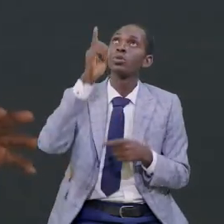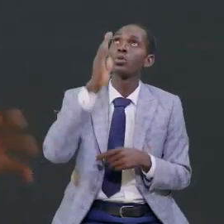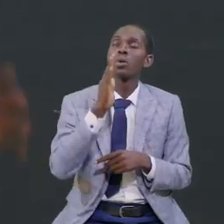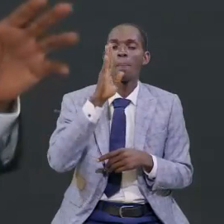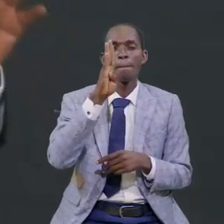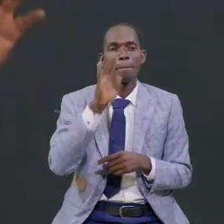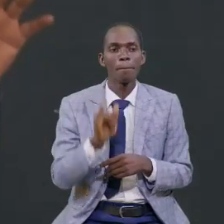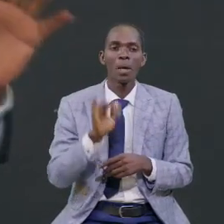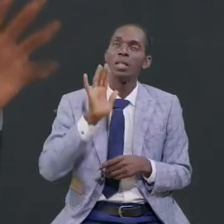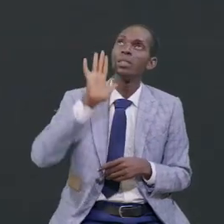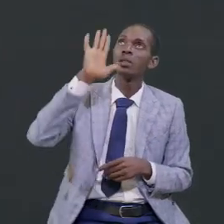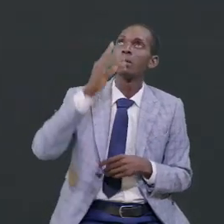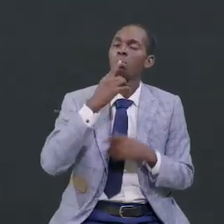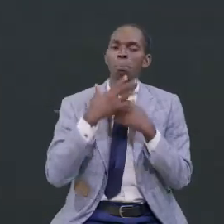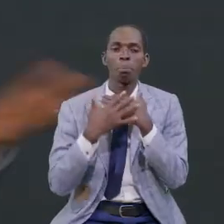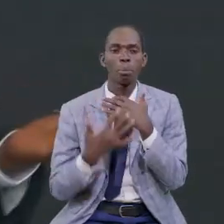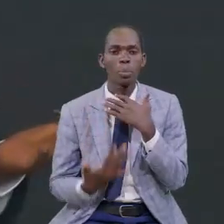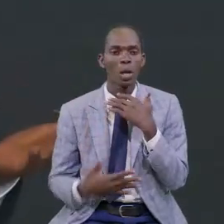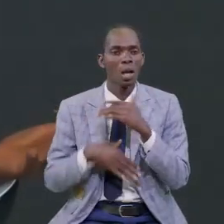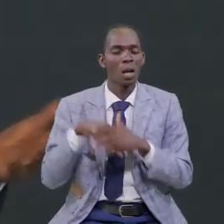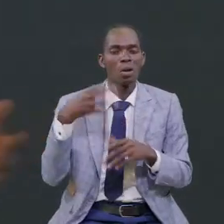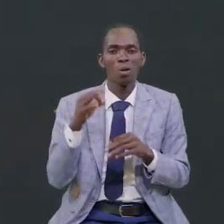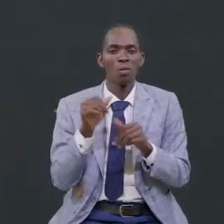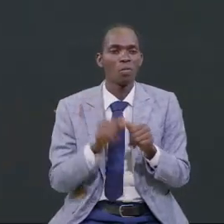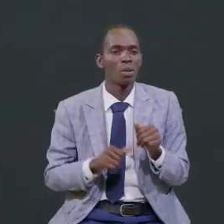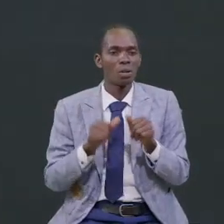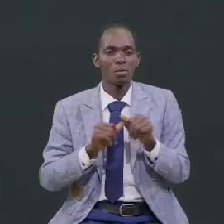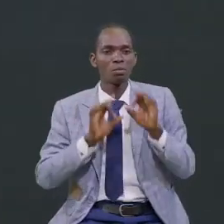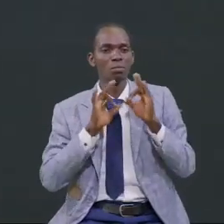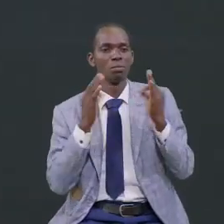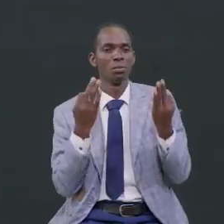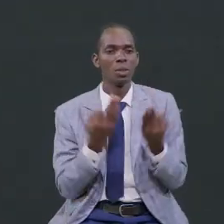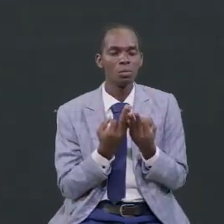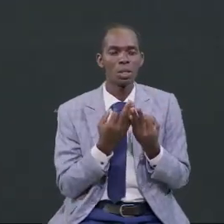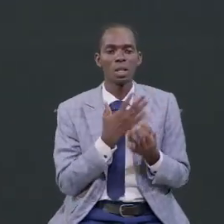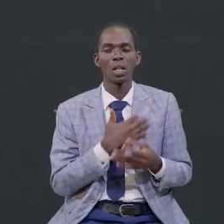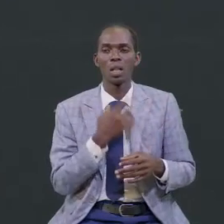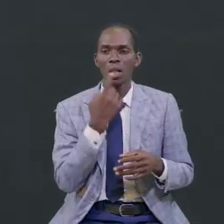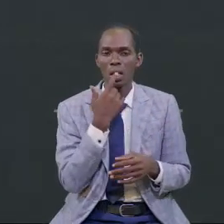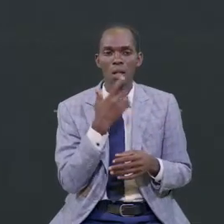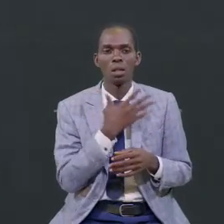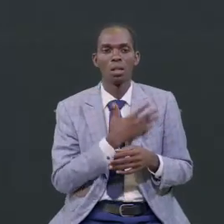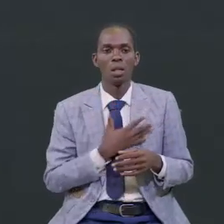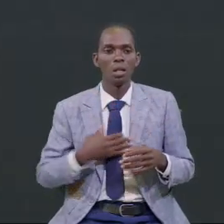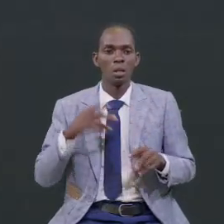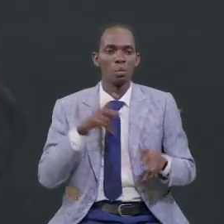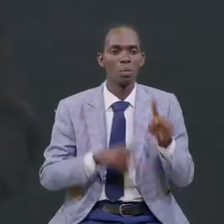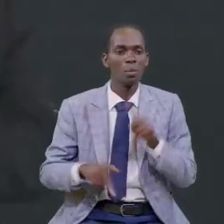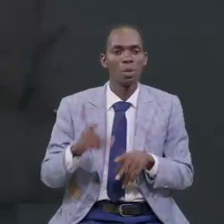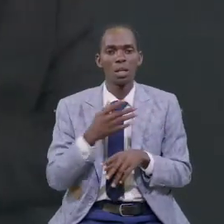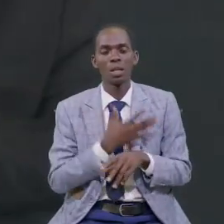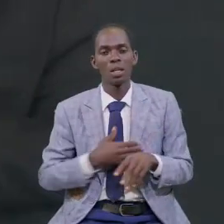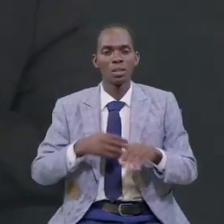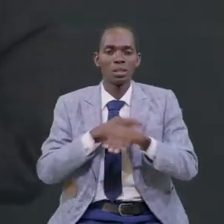out of every kindred and tongue and people and nation. That's